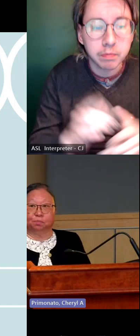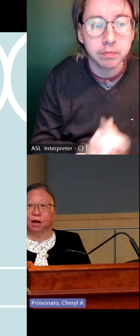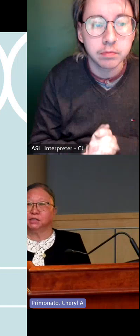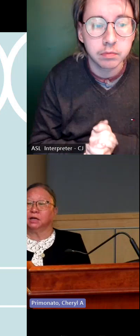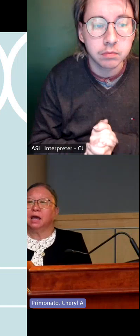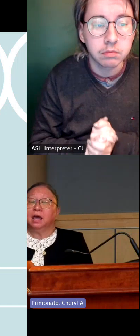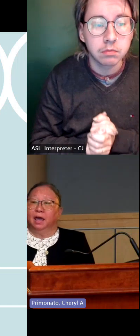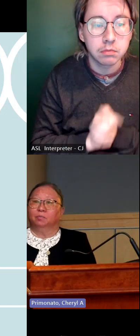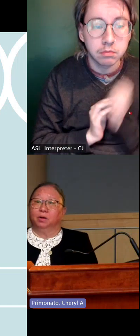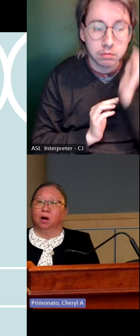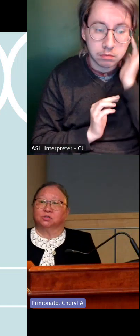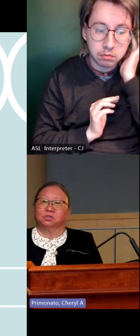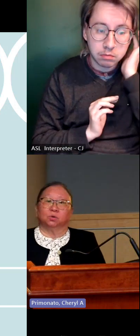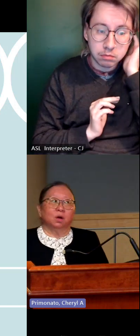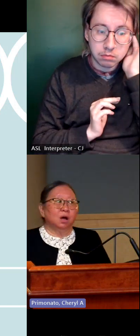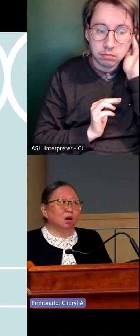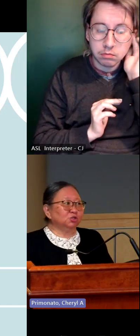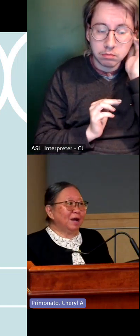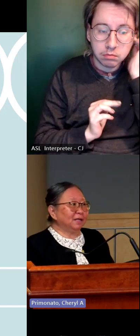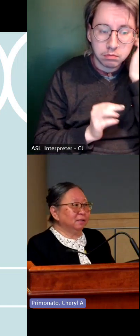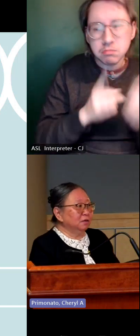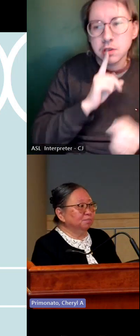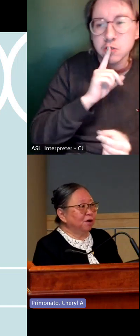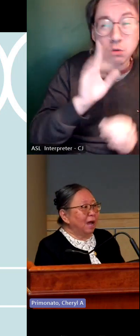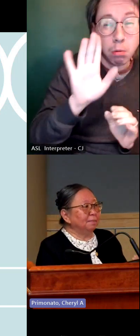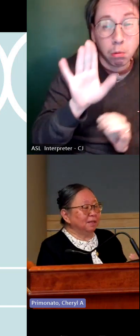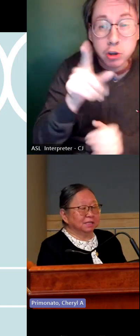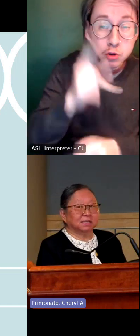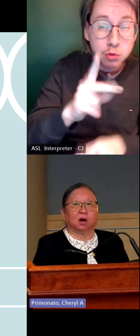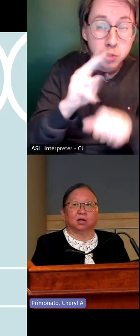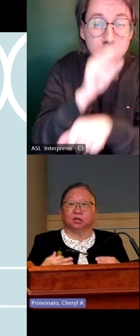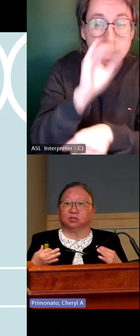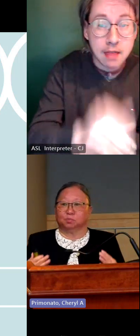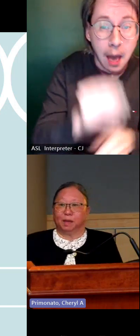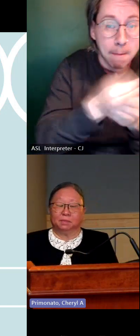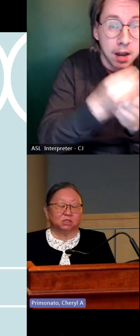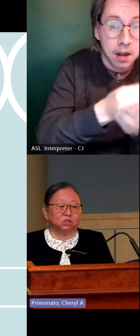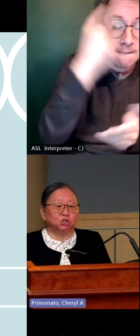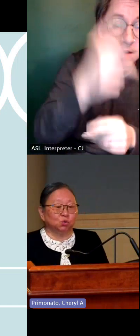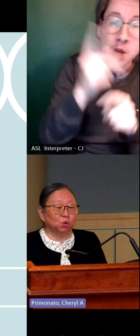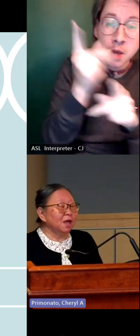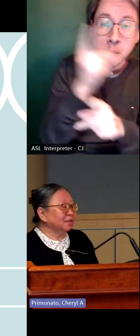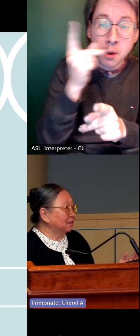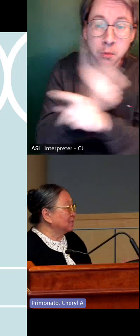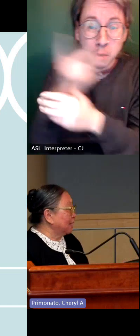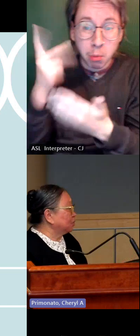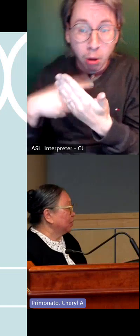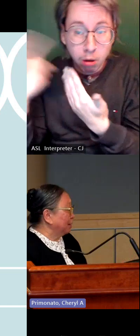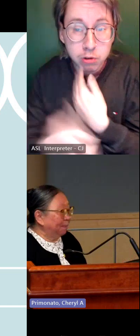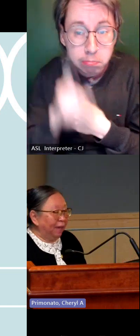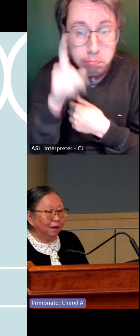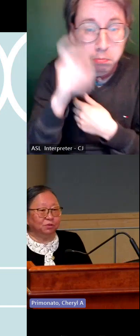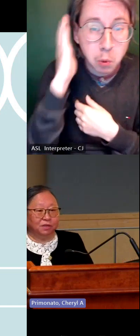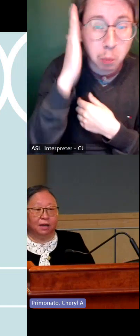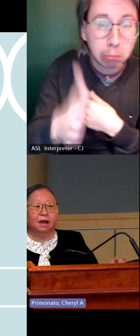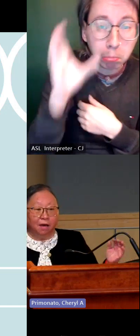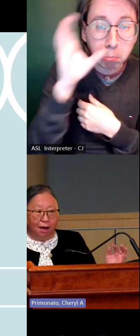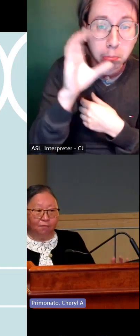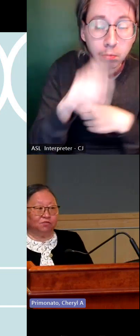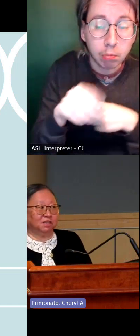that particular project. And we also are tracking the prime and the subcontractors' payments to ensure that the subs are getting